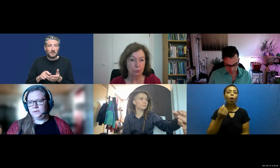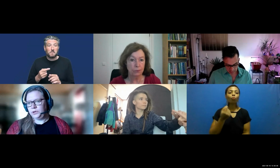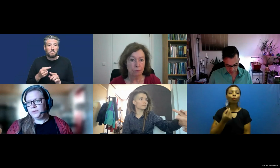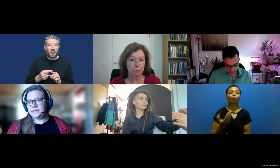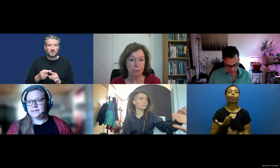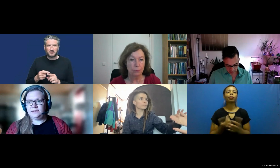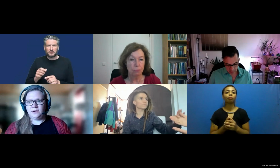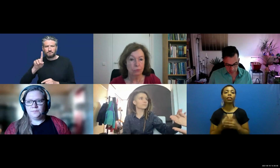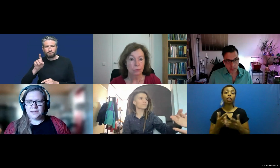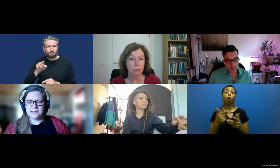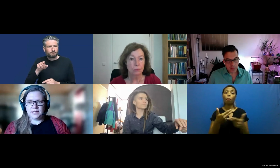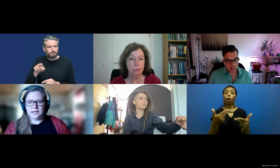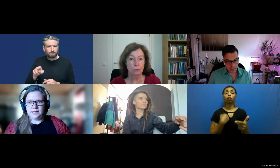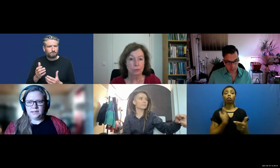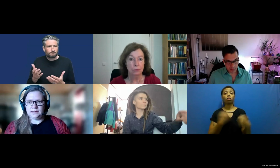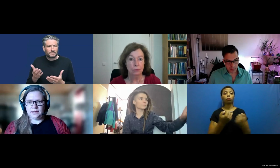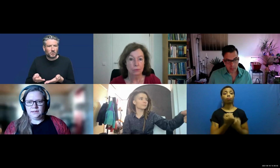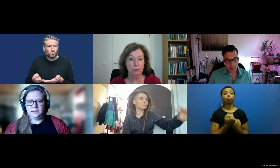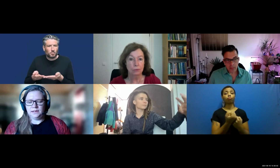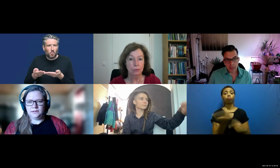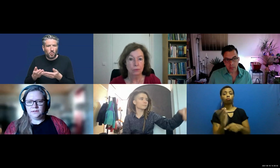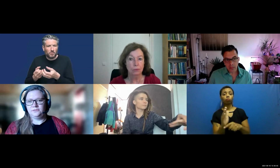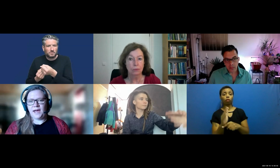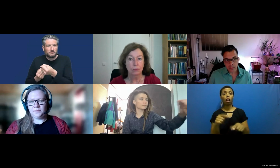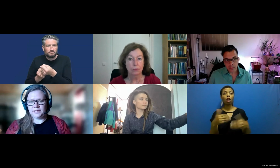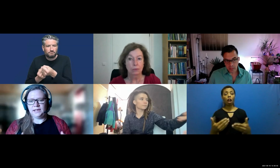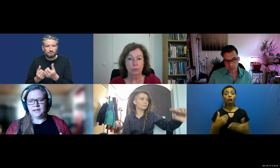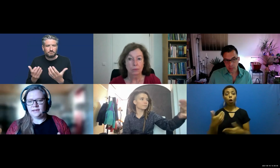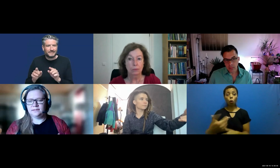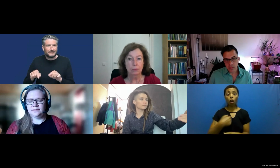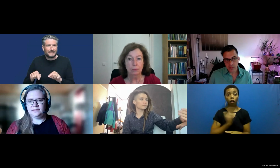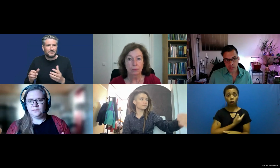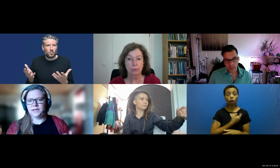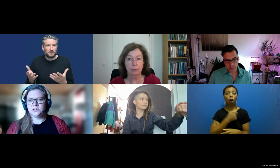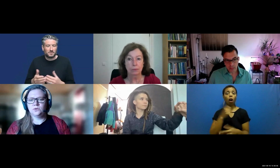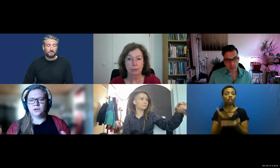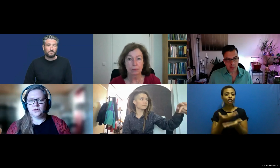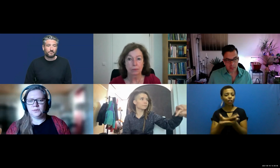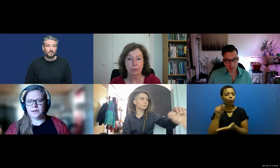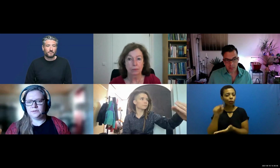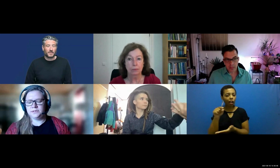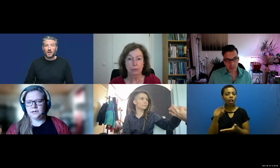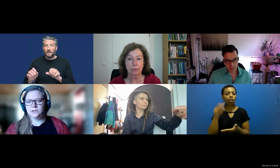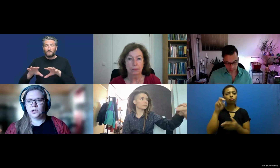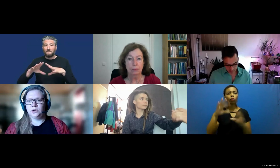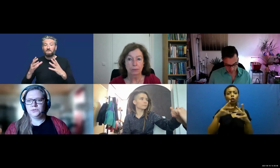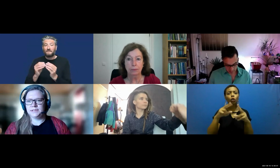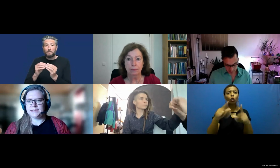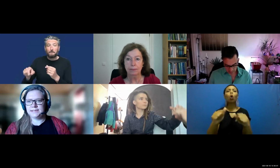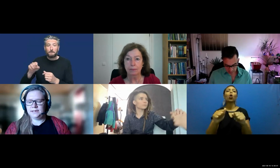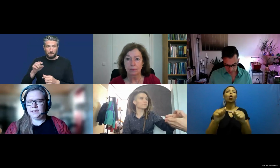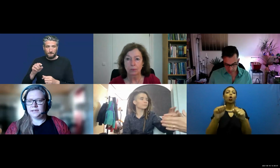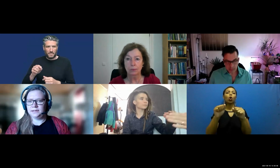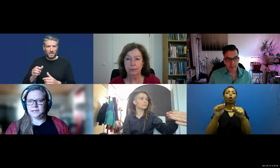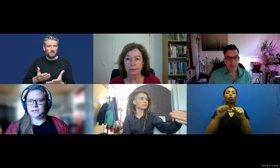And what that study is that the family as a system, they talk a lot about the